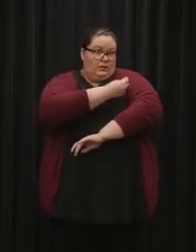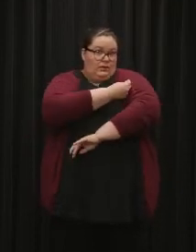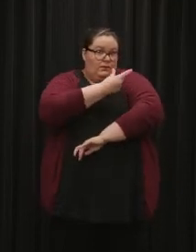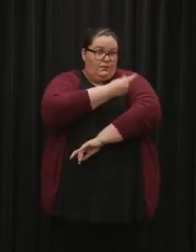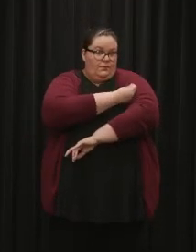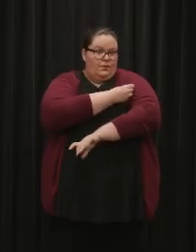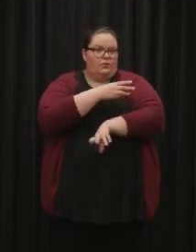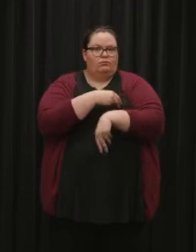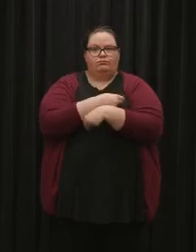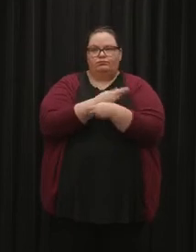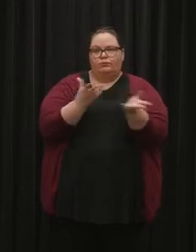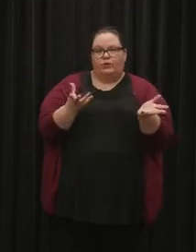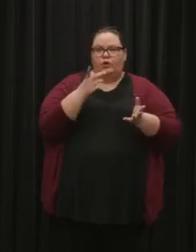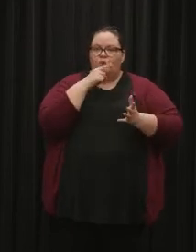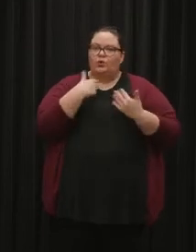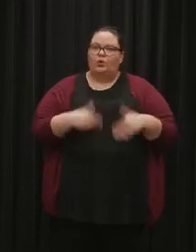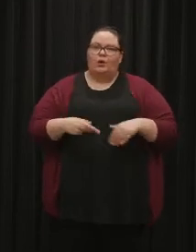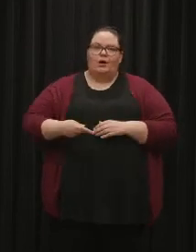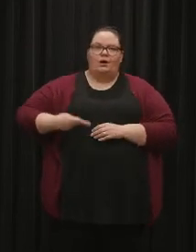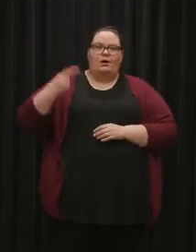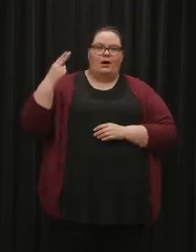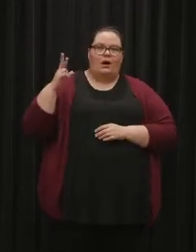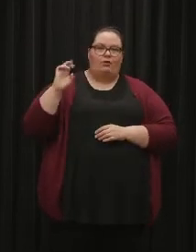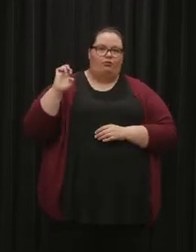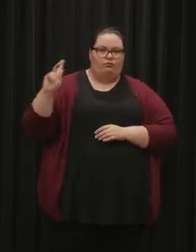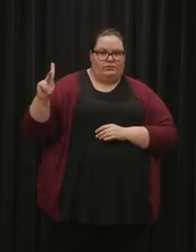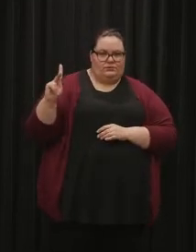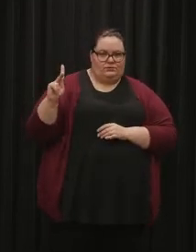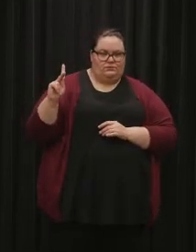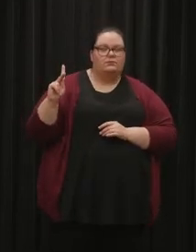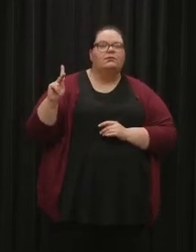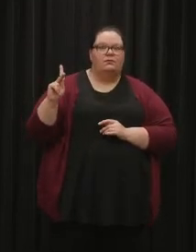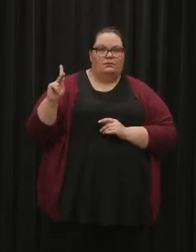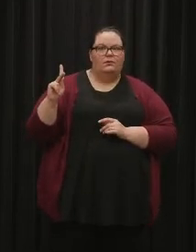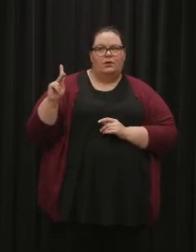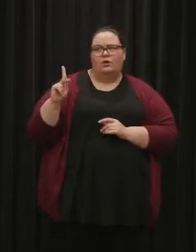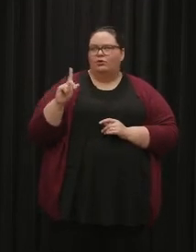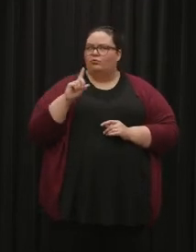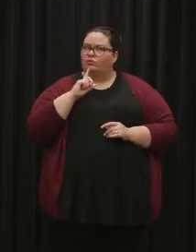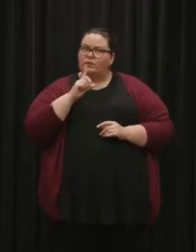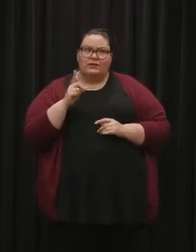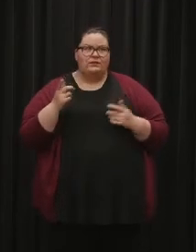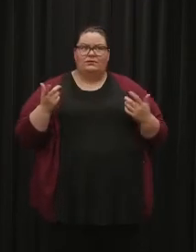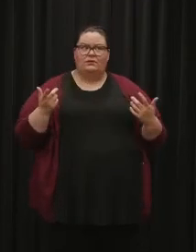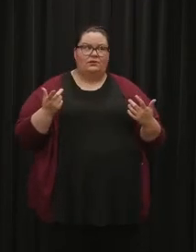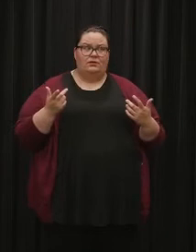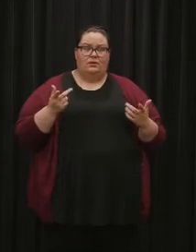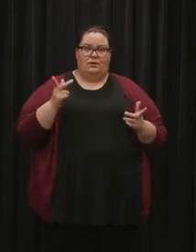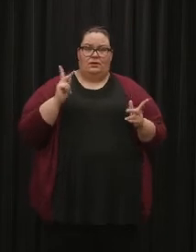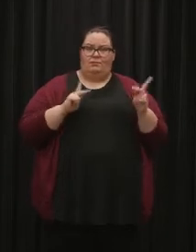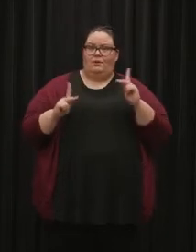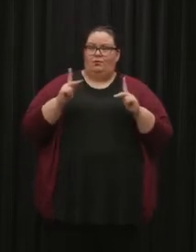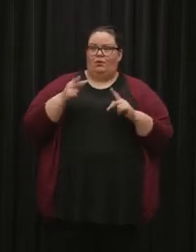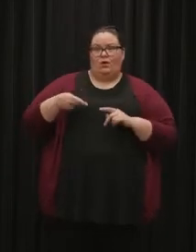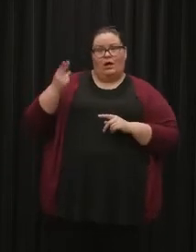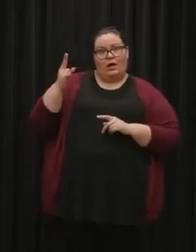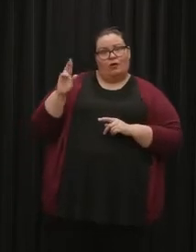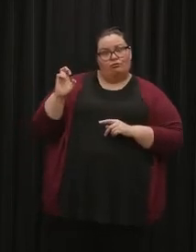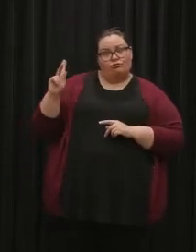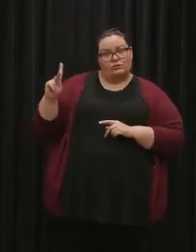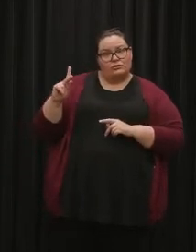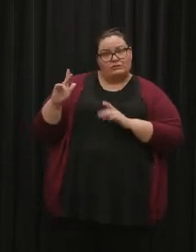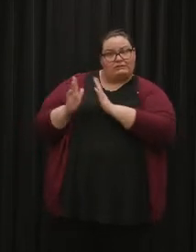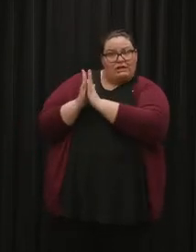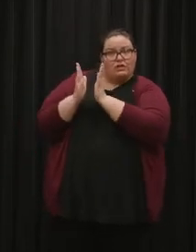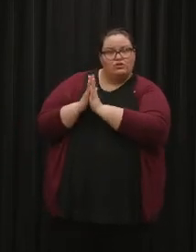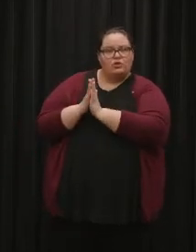Vaccine will be provided to those at greatest risk from the disease. And really and truly, the highest risk people, as you